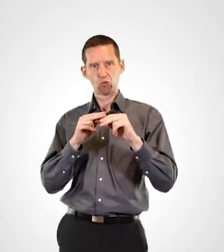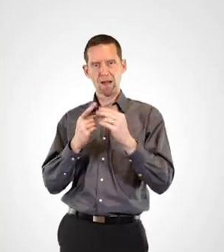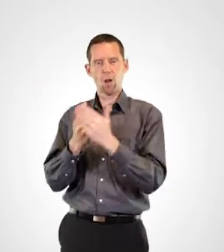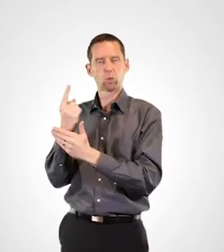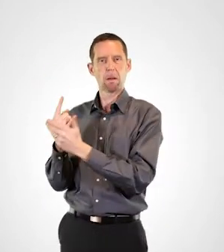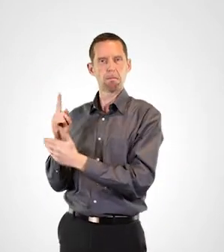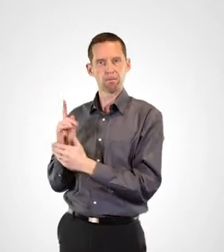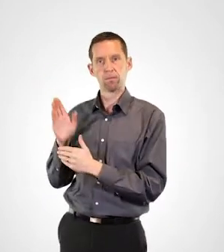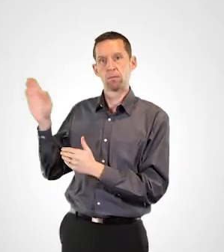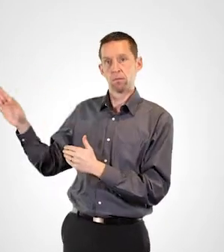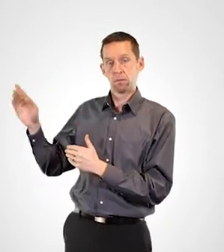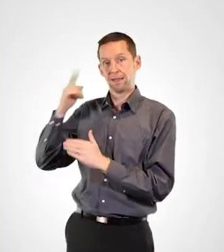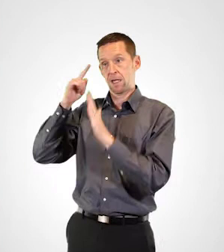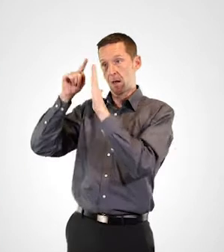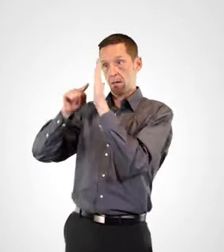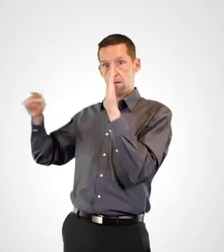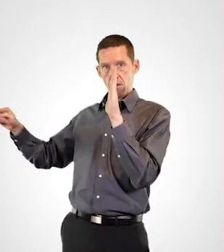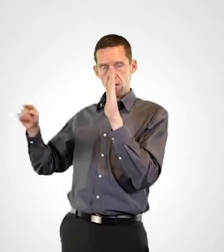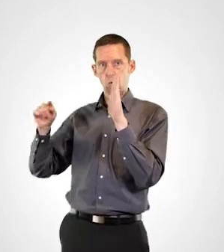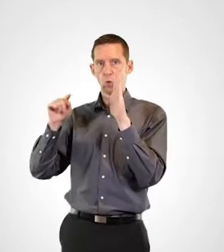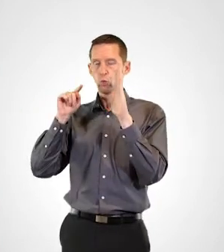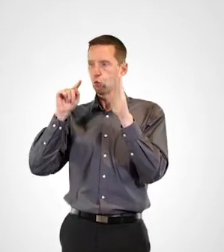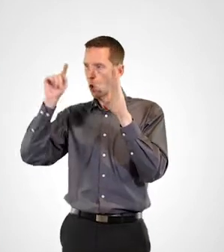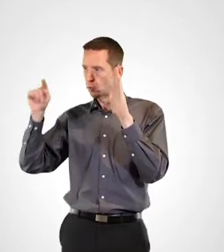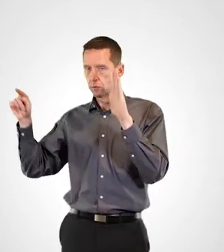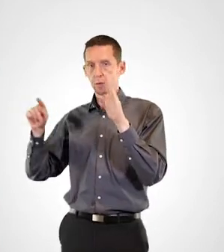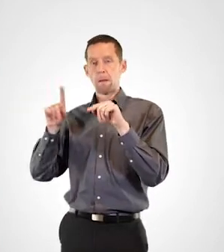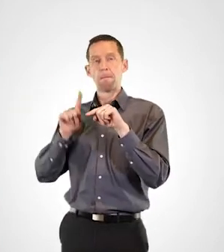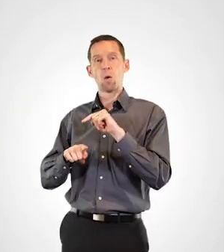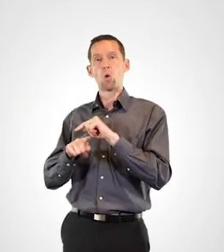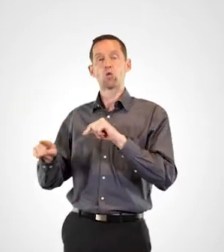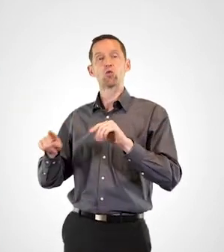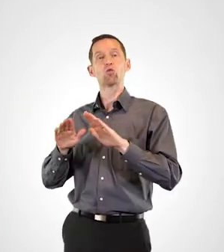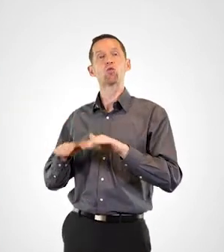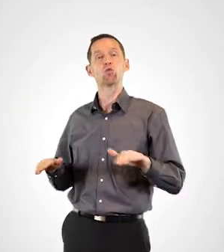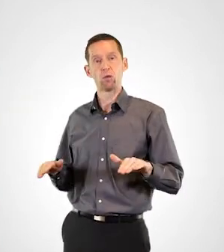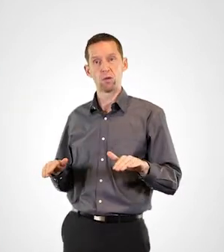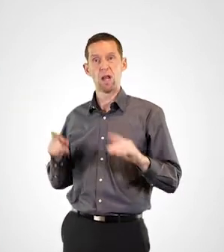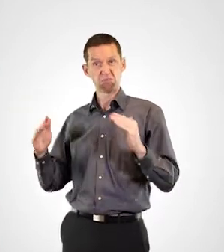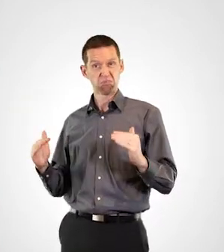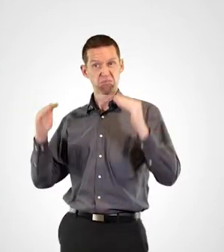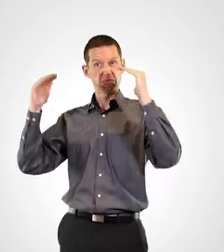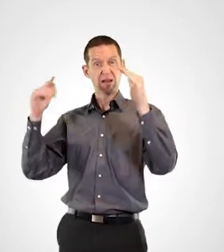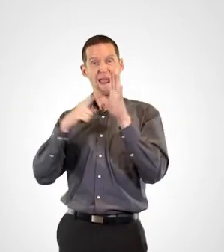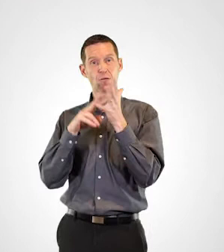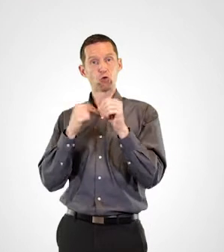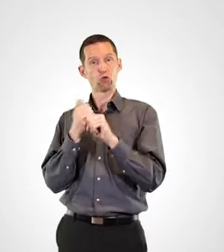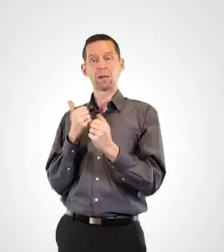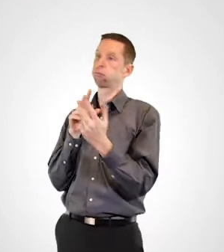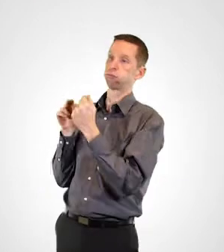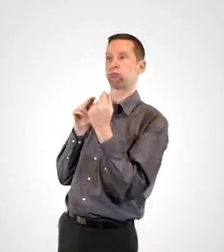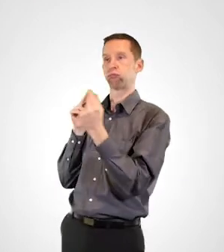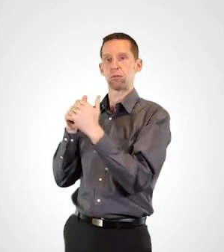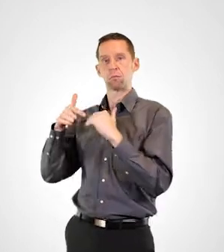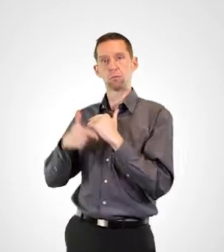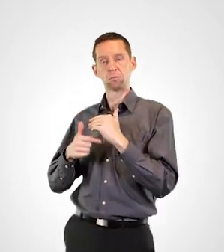at these dots again, we're getting mostly the children are spending well above average time in meaningful speech,